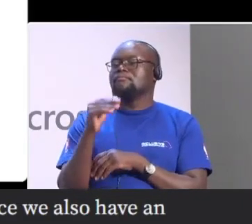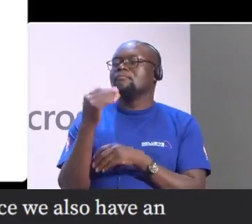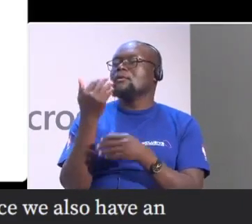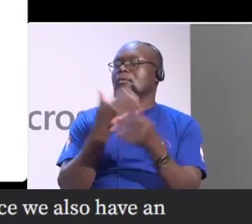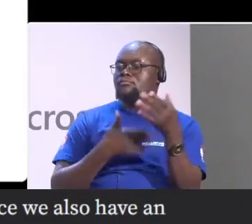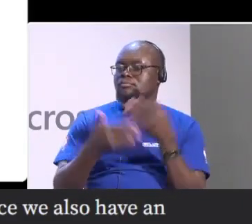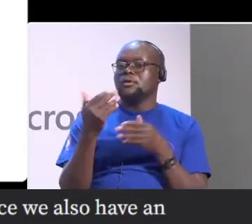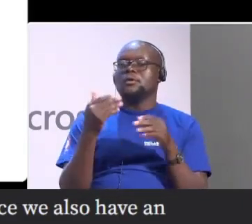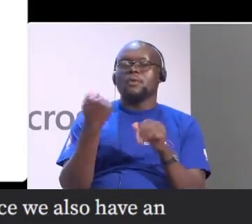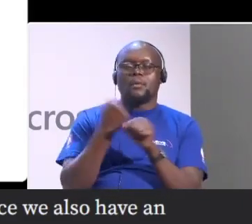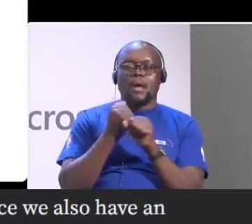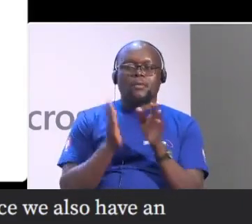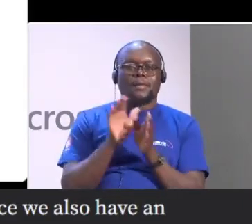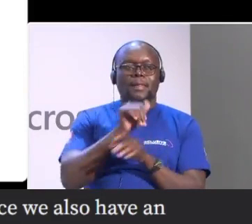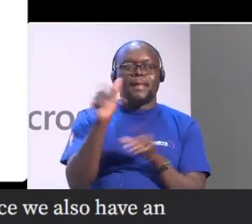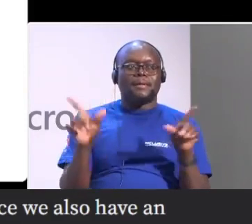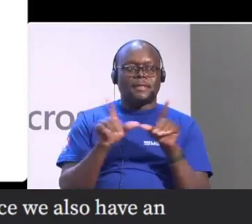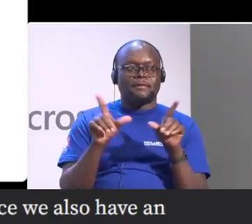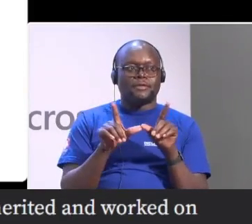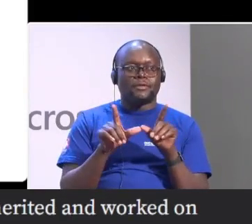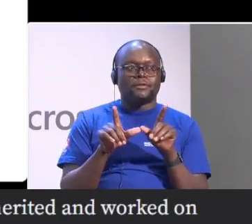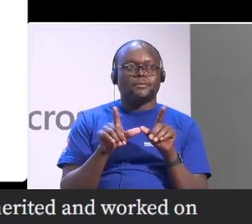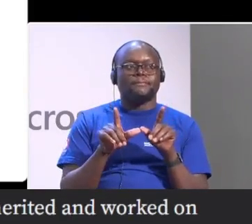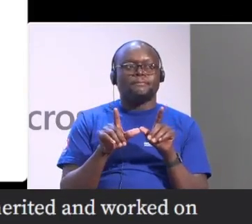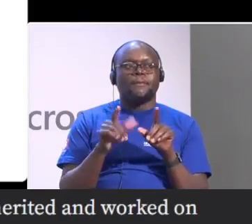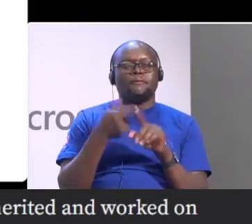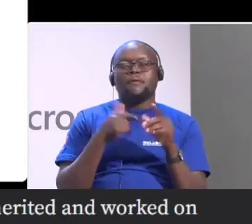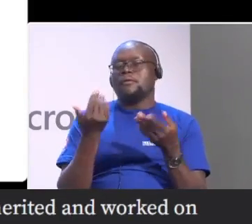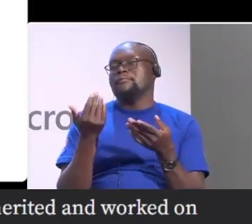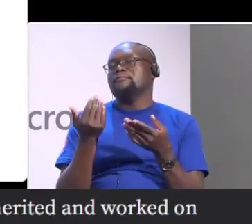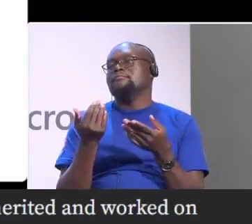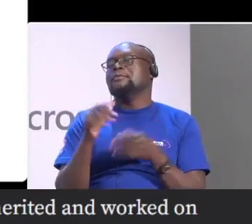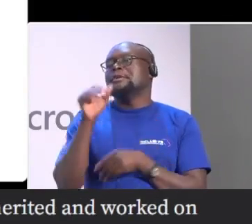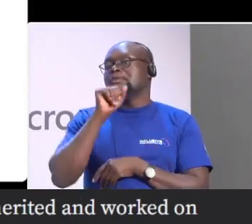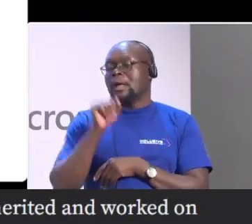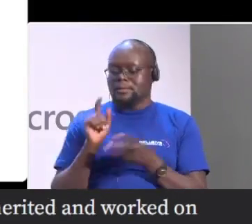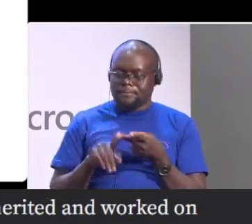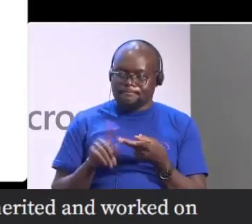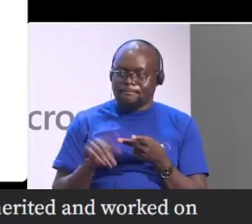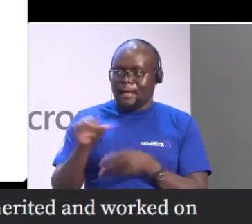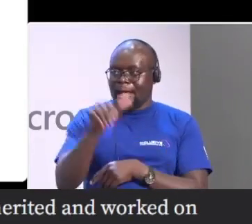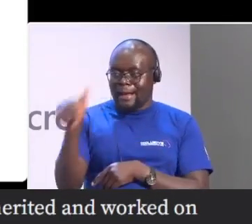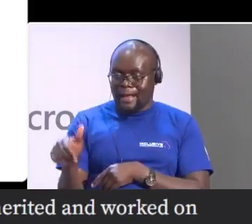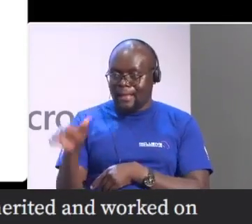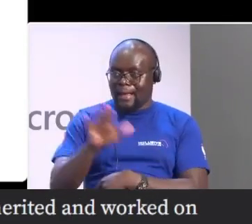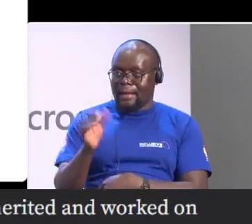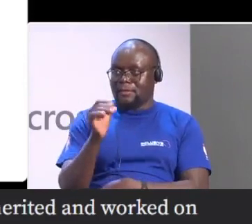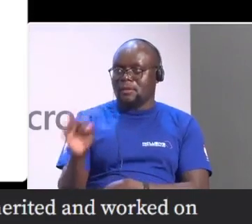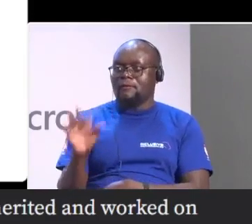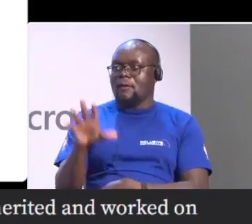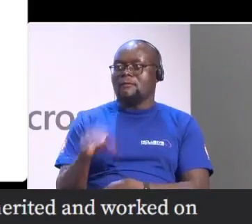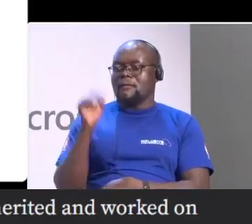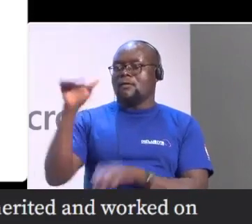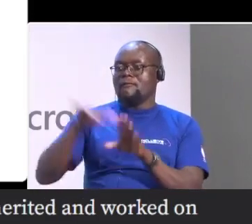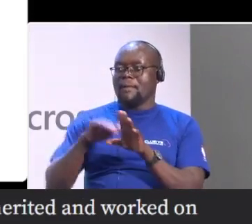other certifications, and from procurement to HR and other areas that we found our